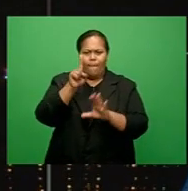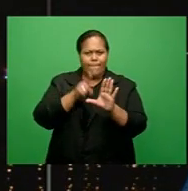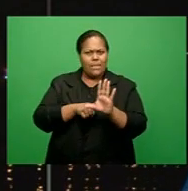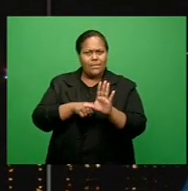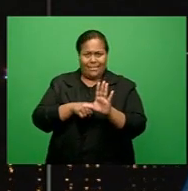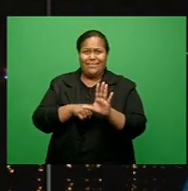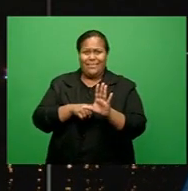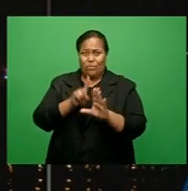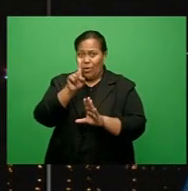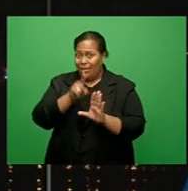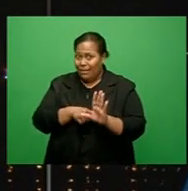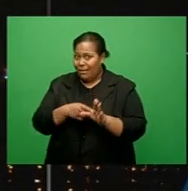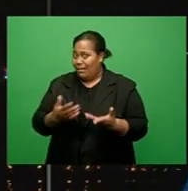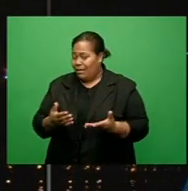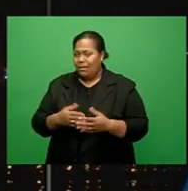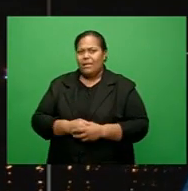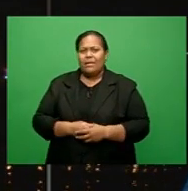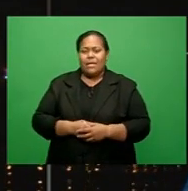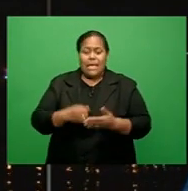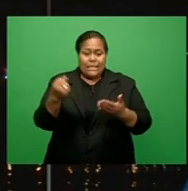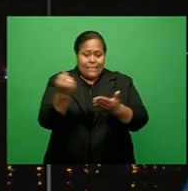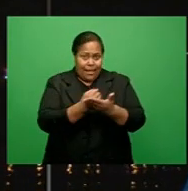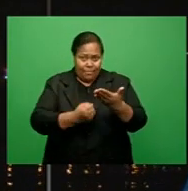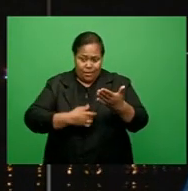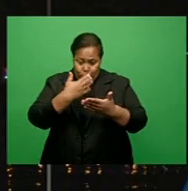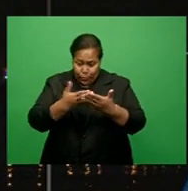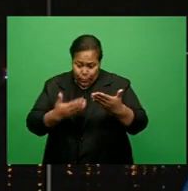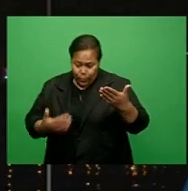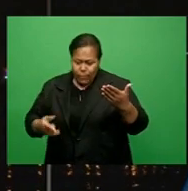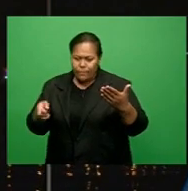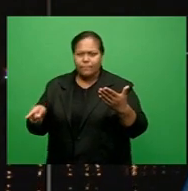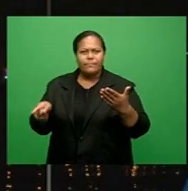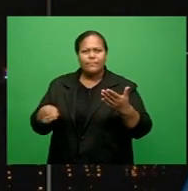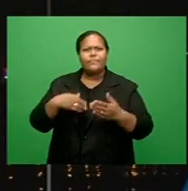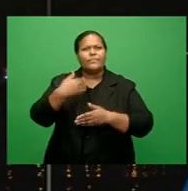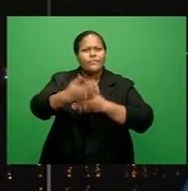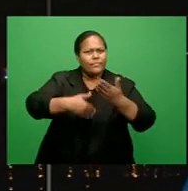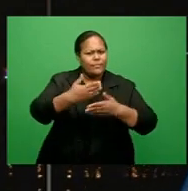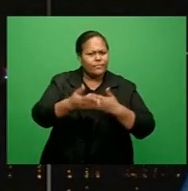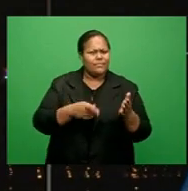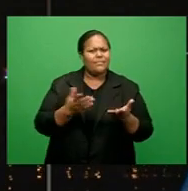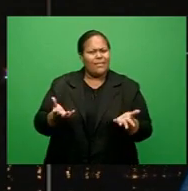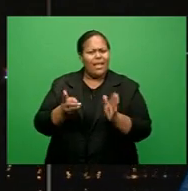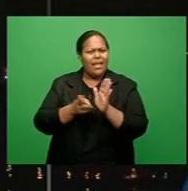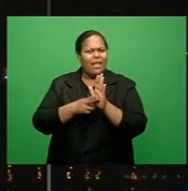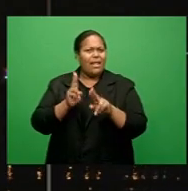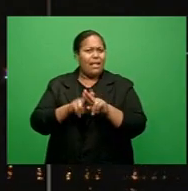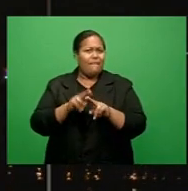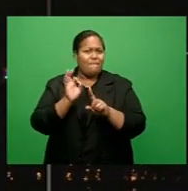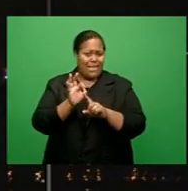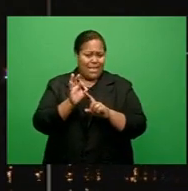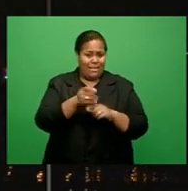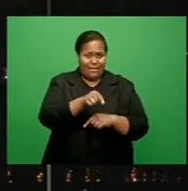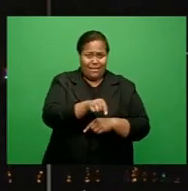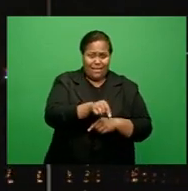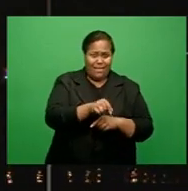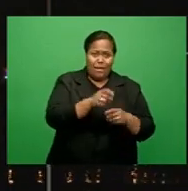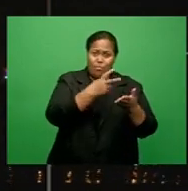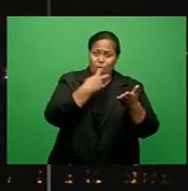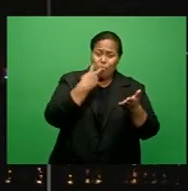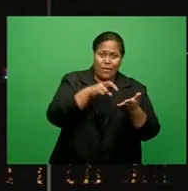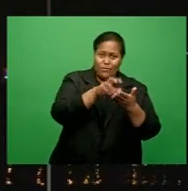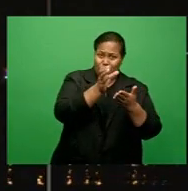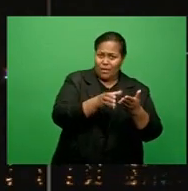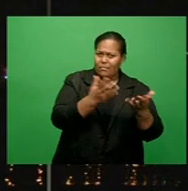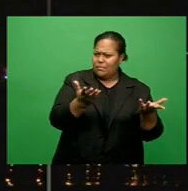In the statement, Saneem had said that based on the information provided by Prasad and the NFP, the total donation ascertained so far amounts